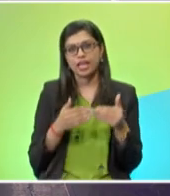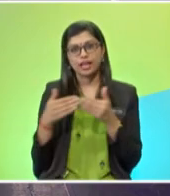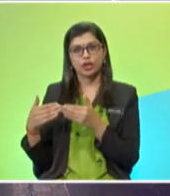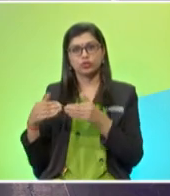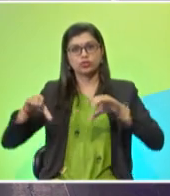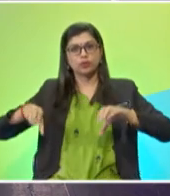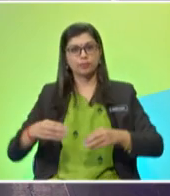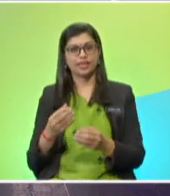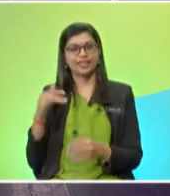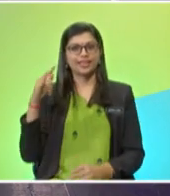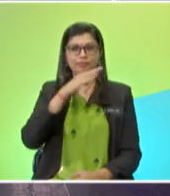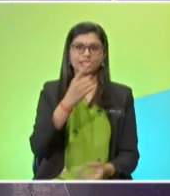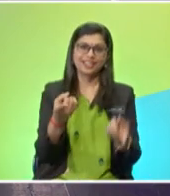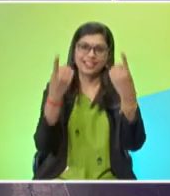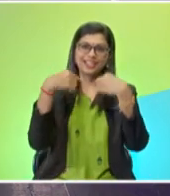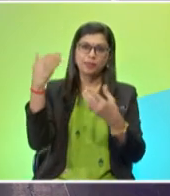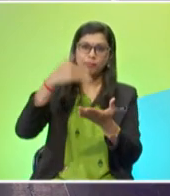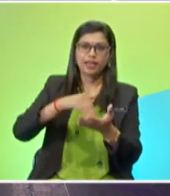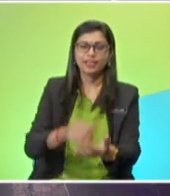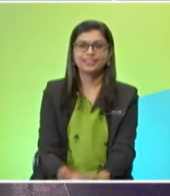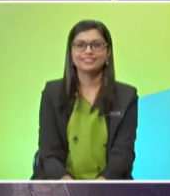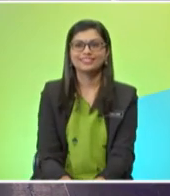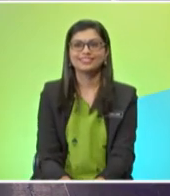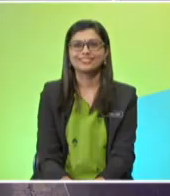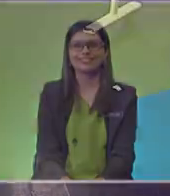to be back on DidikTV KPM.